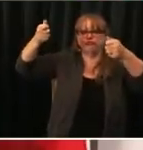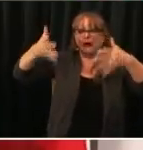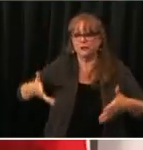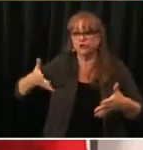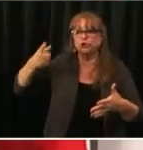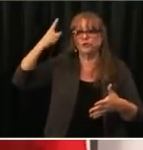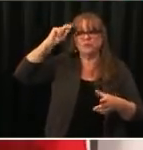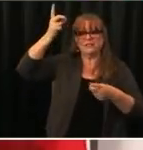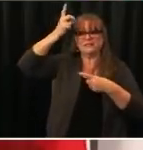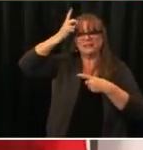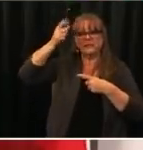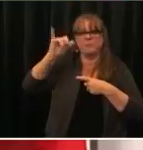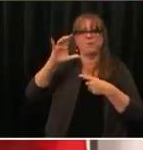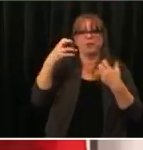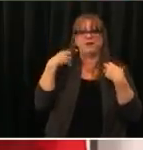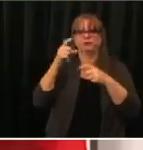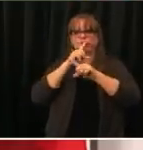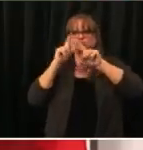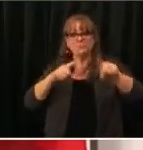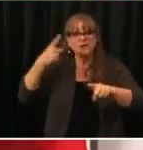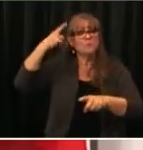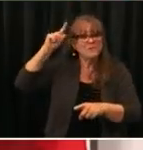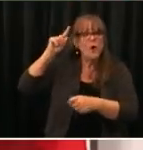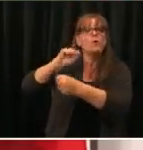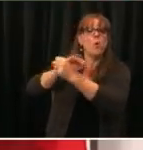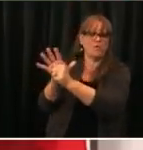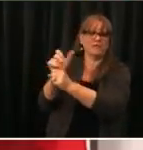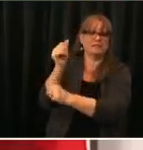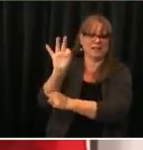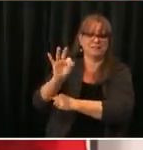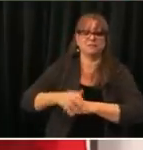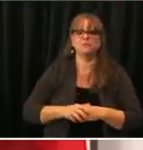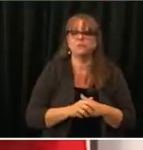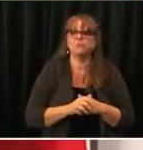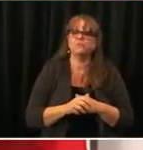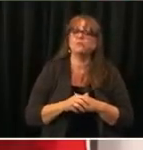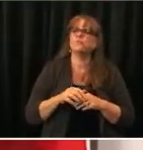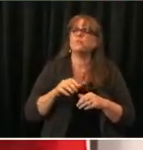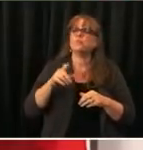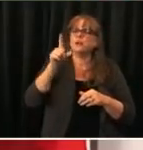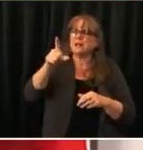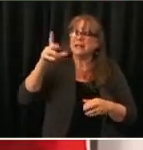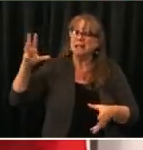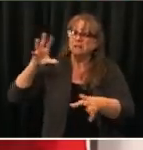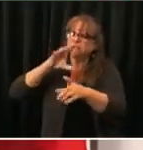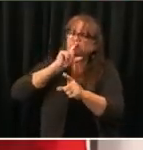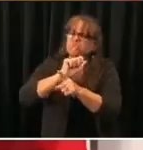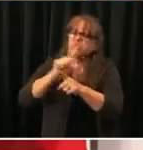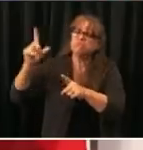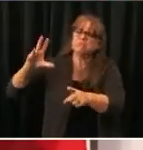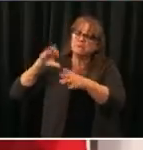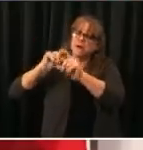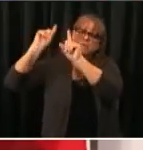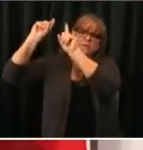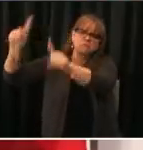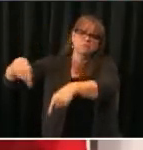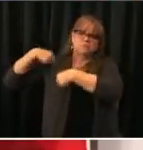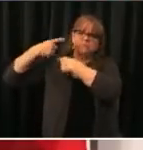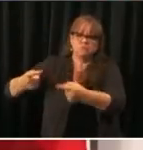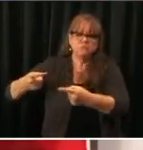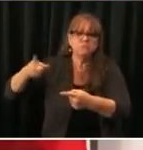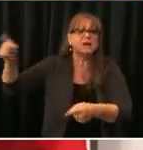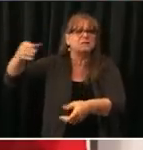Response. Scott has been a critical part of the pandemic response since the early days, and his healthcare background has been very instrumental as we work with